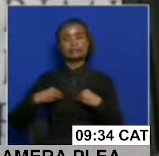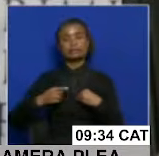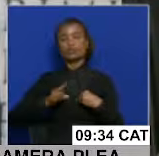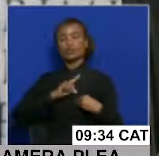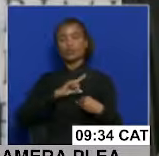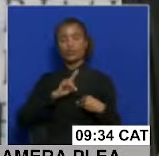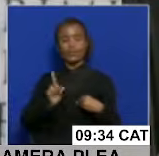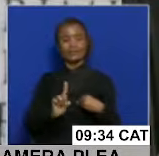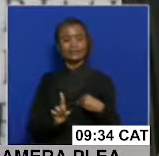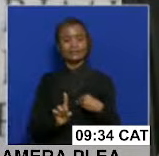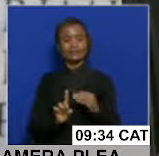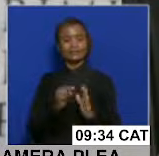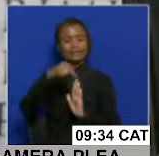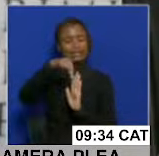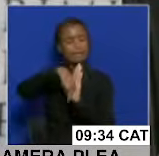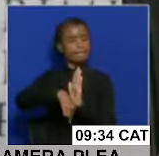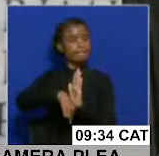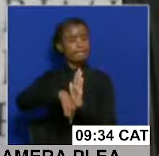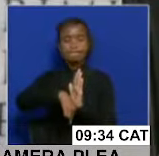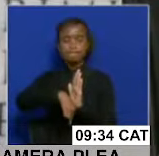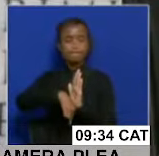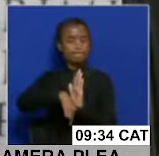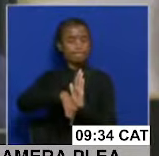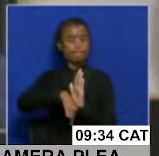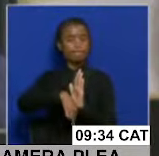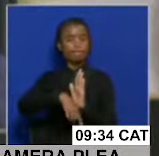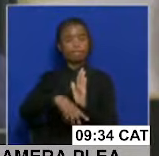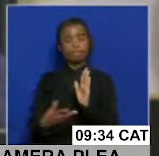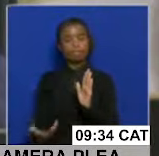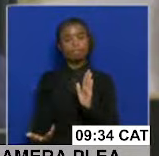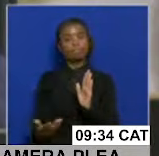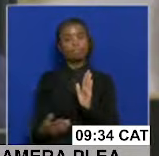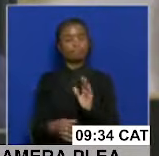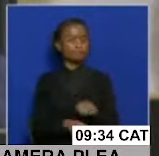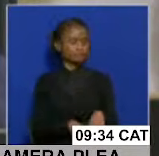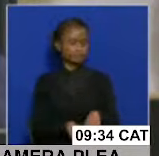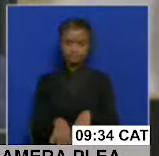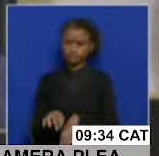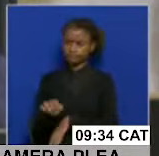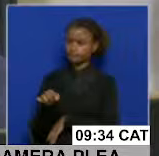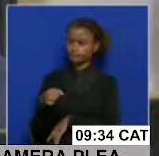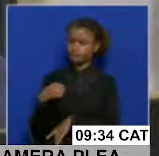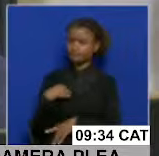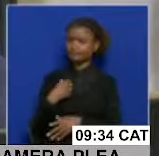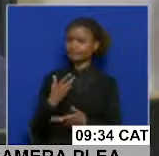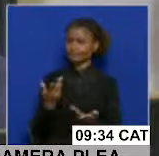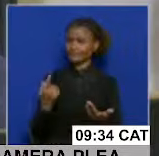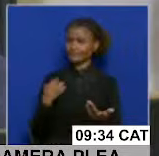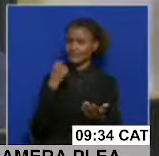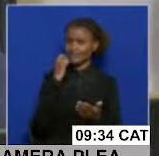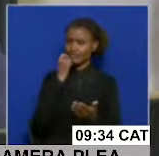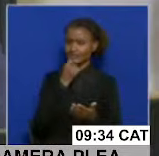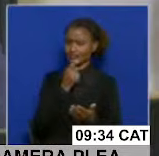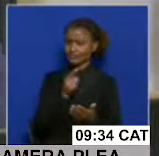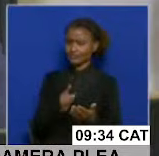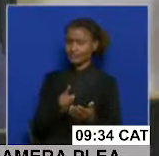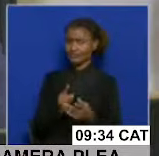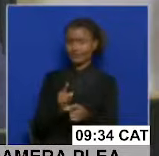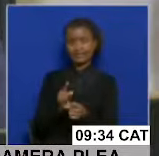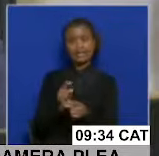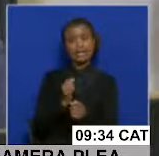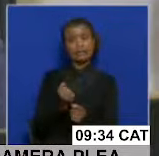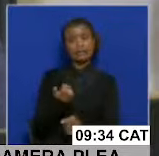have been. I must say, that's an understatement. I would say the application is poor.